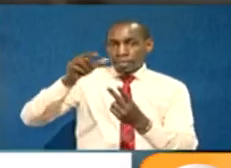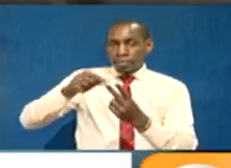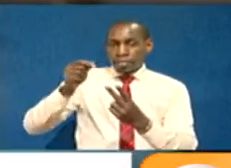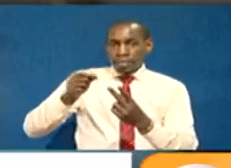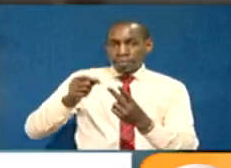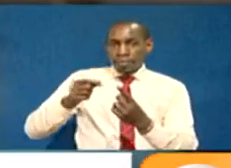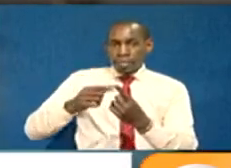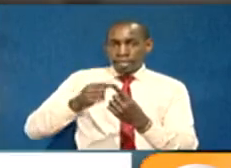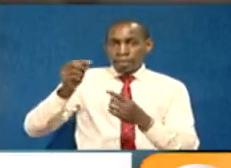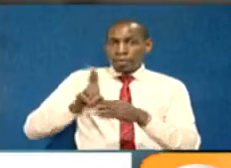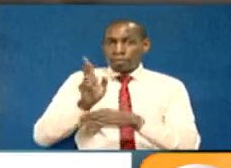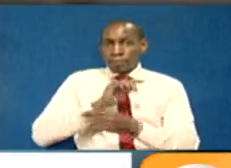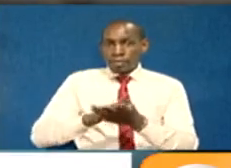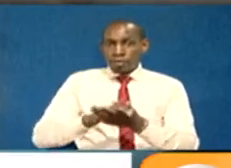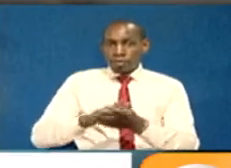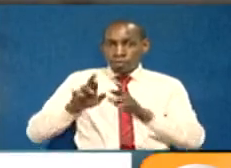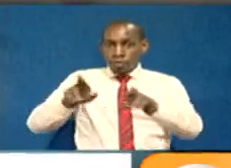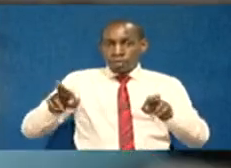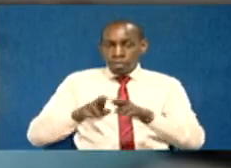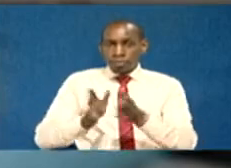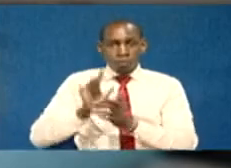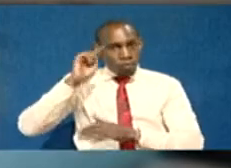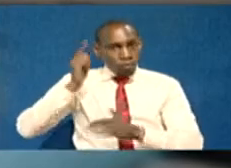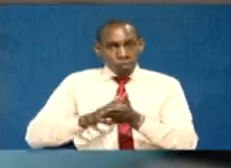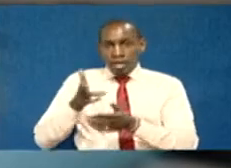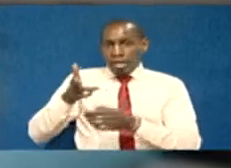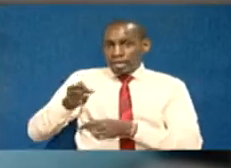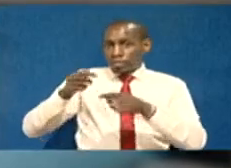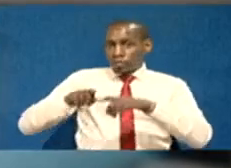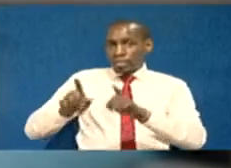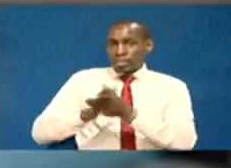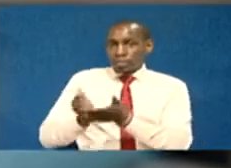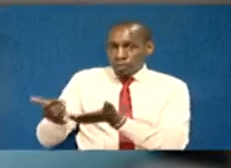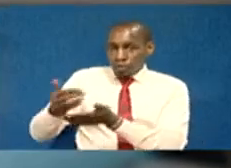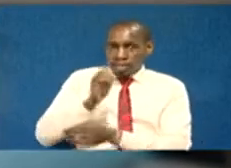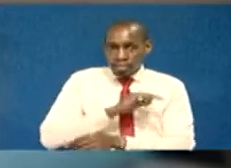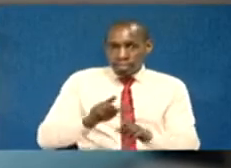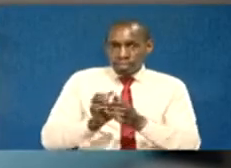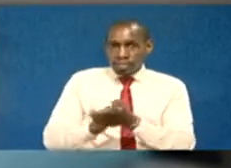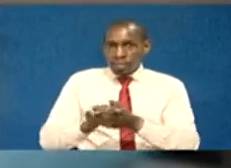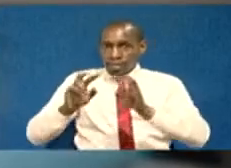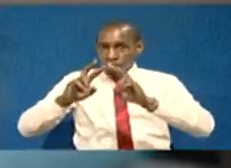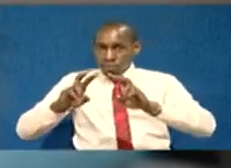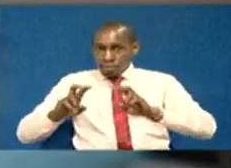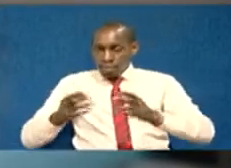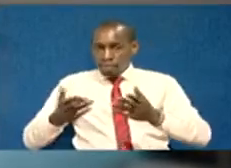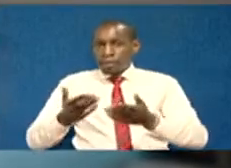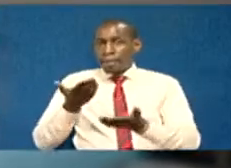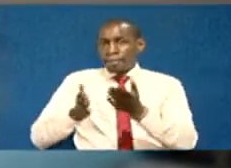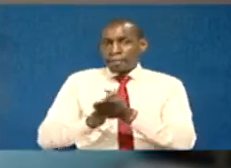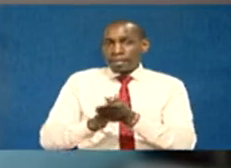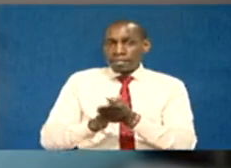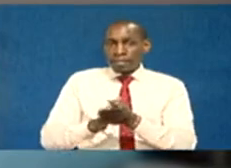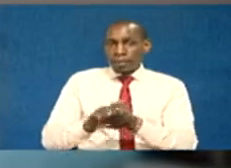brain splatter in the room where Memusi is suspected to have shot himself were collected and observation made on whether they